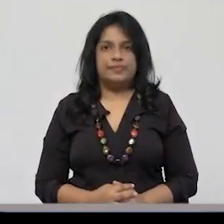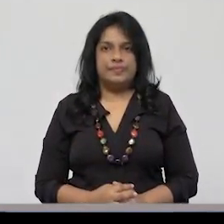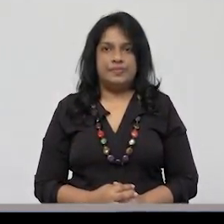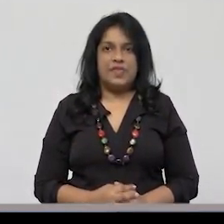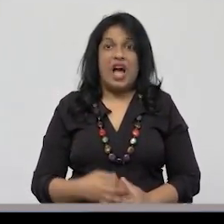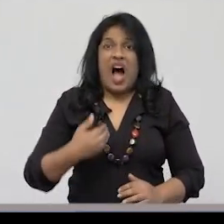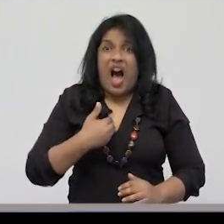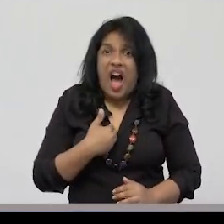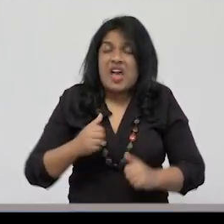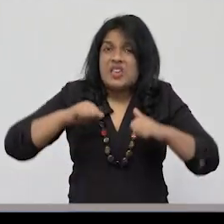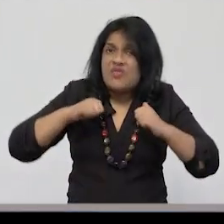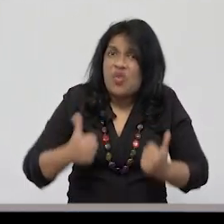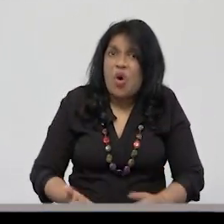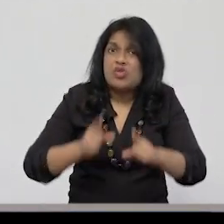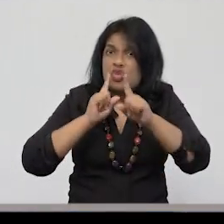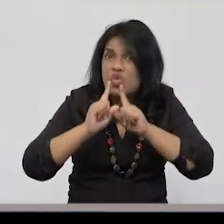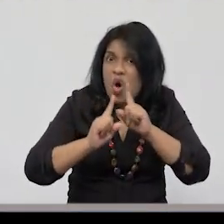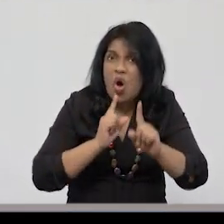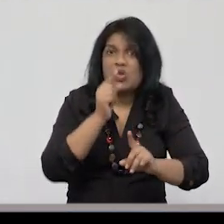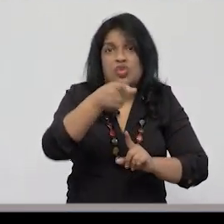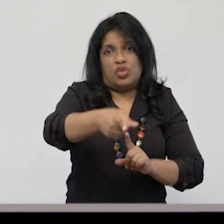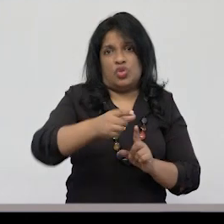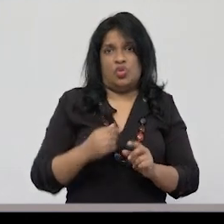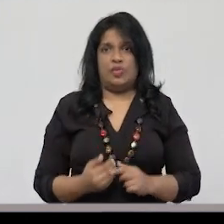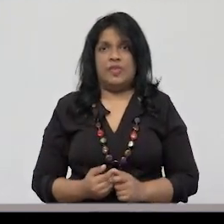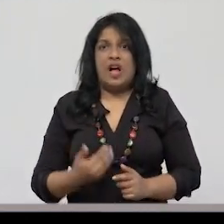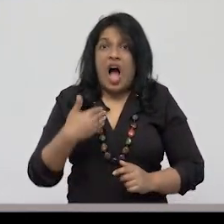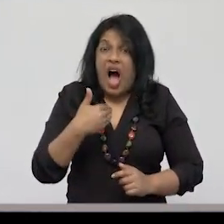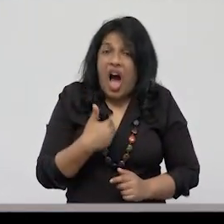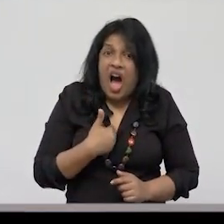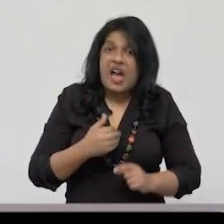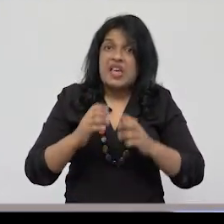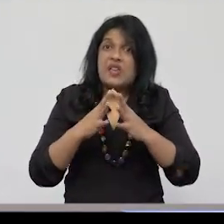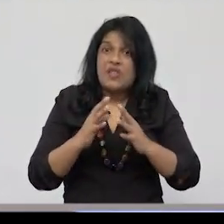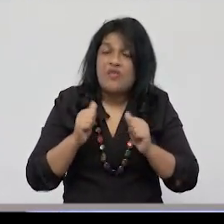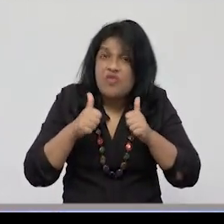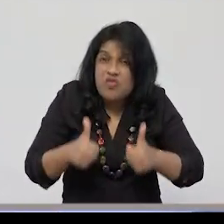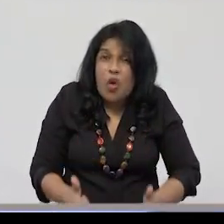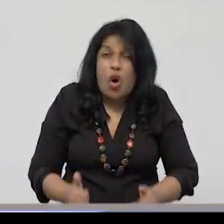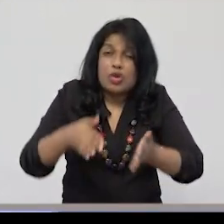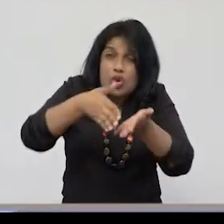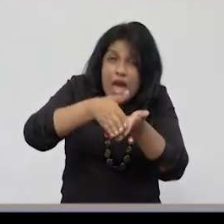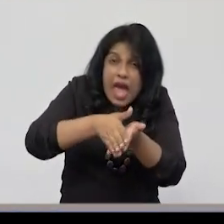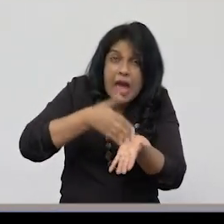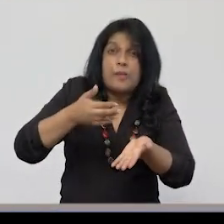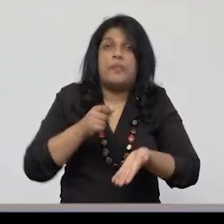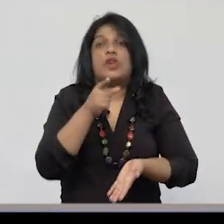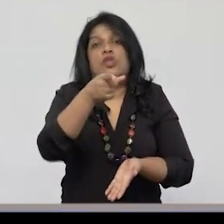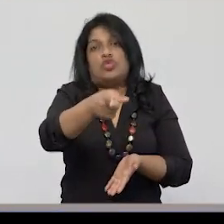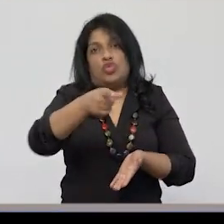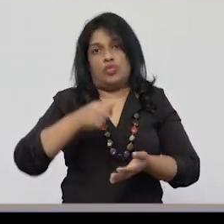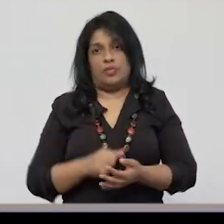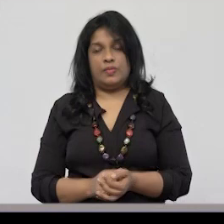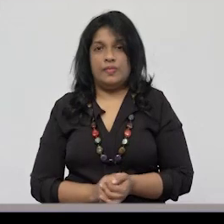commune with you. I want to tell you, I'll say this. My father said this. I've said this 100 times. There are no superstars in the kingdom of